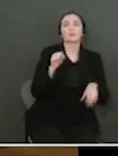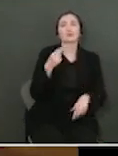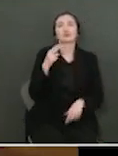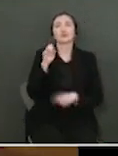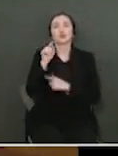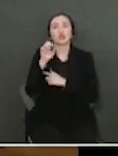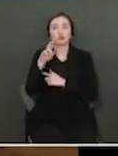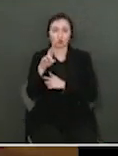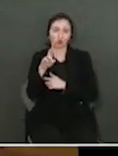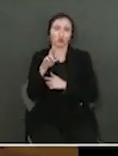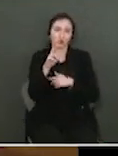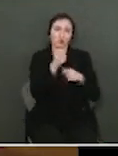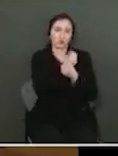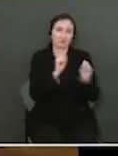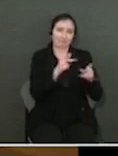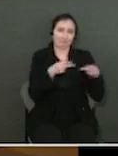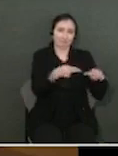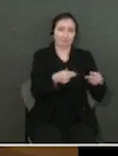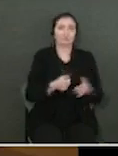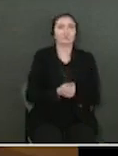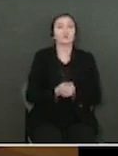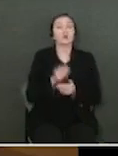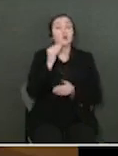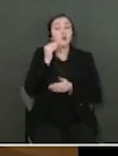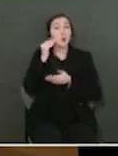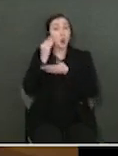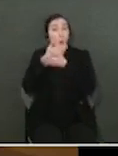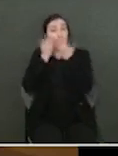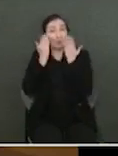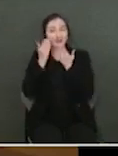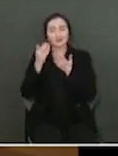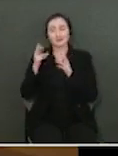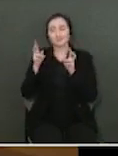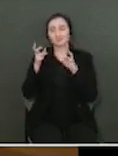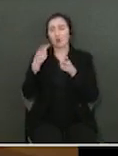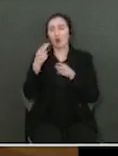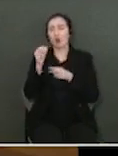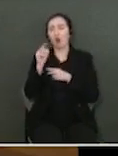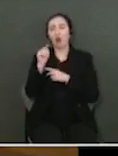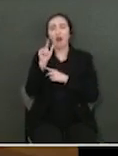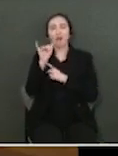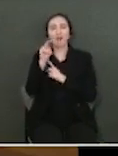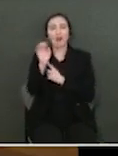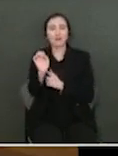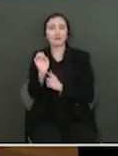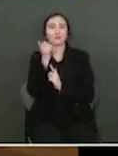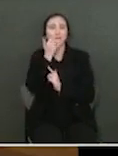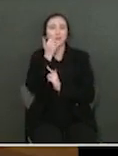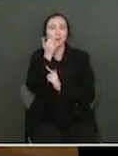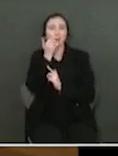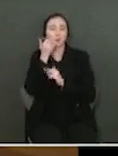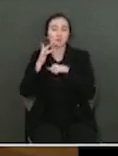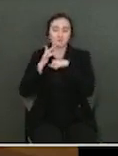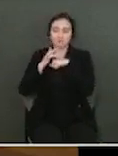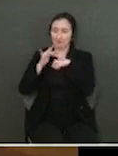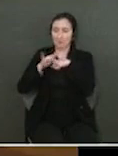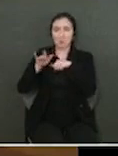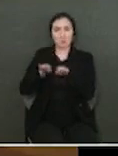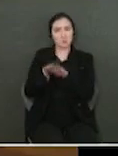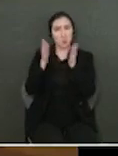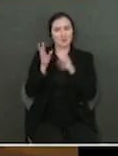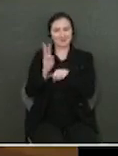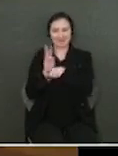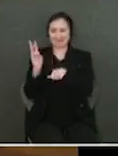The city's Homeless Connections hotline will be open from 6 p.m. on Thursday and Friday to help connect individuals